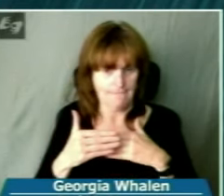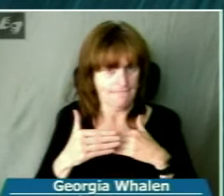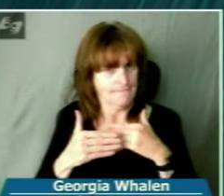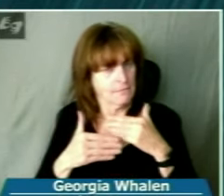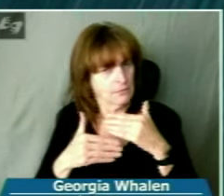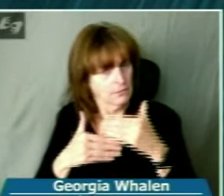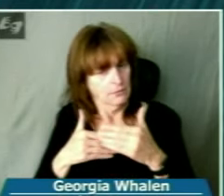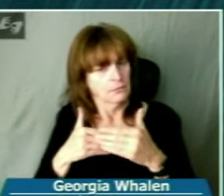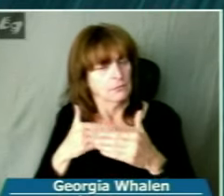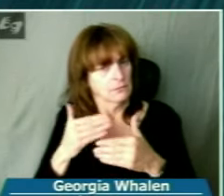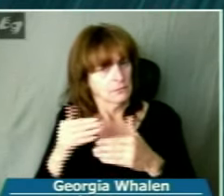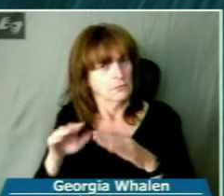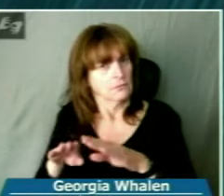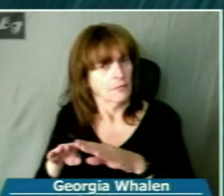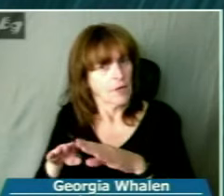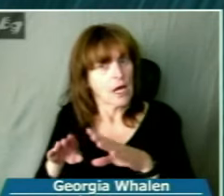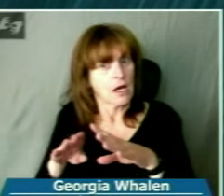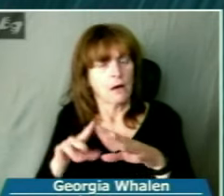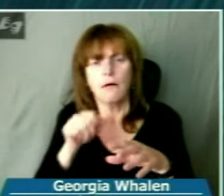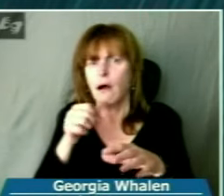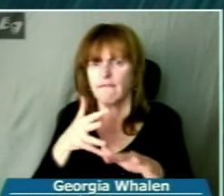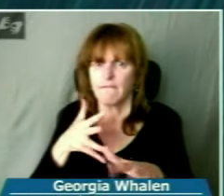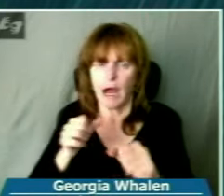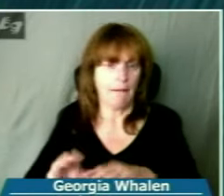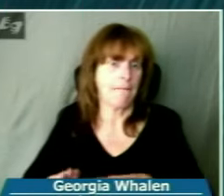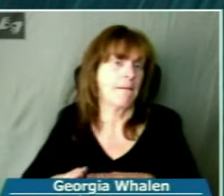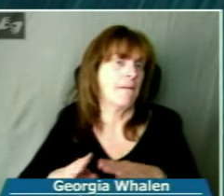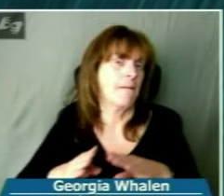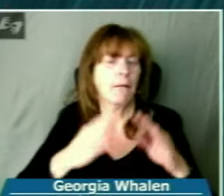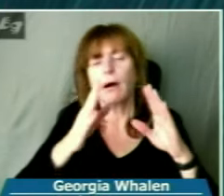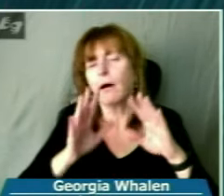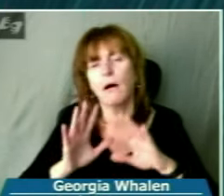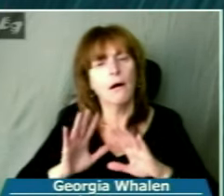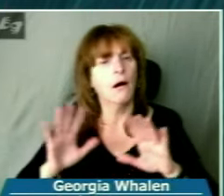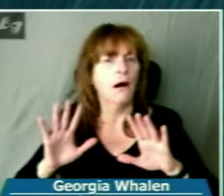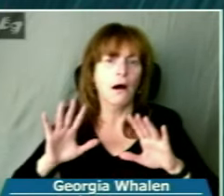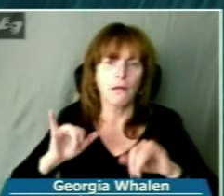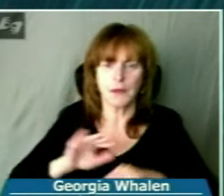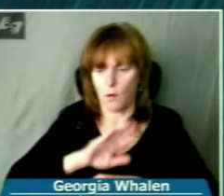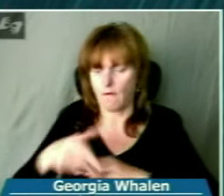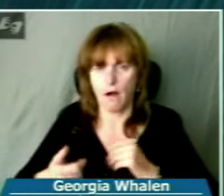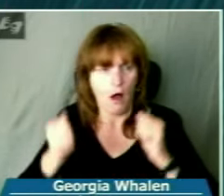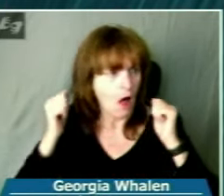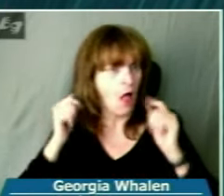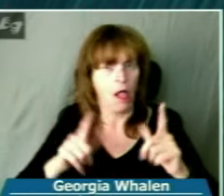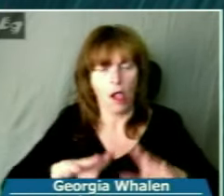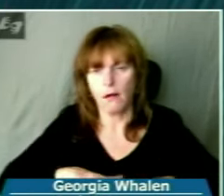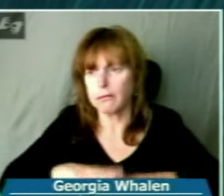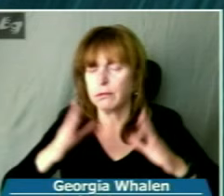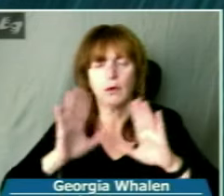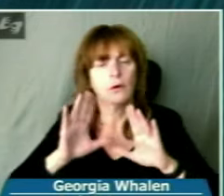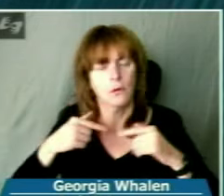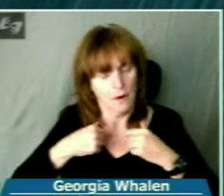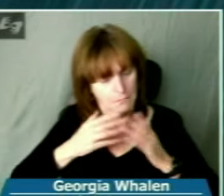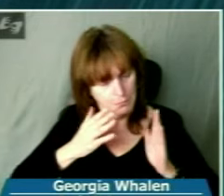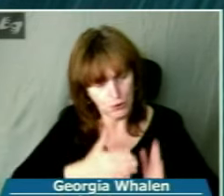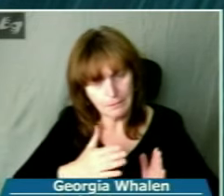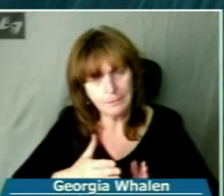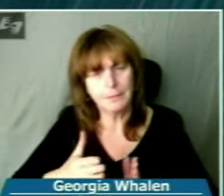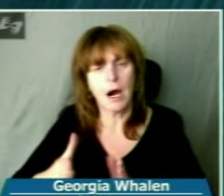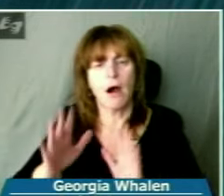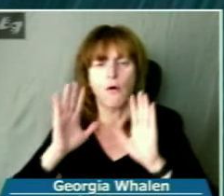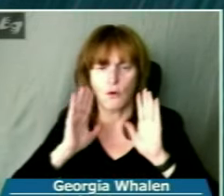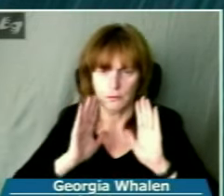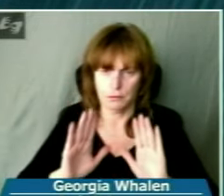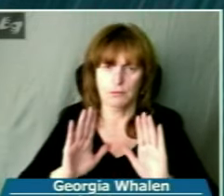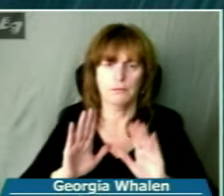It's not going to be fast. It's not going to be a day this and then the next day that, but we have to get prepared for it. Before I talk a little bit about some